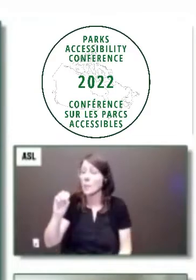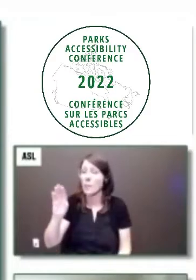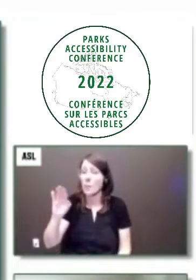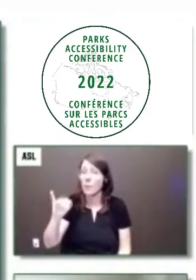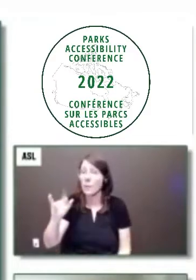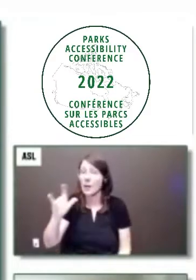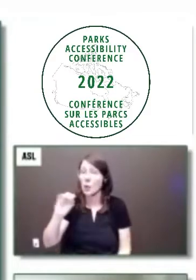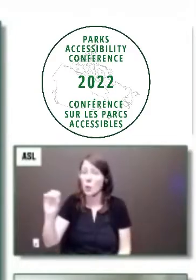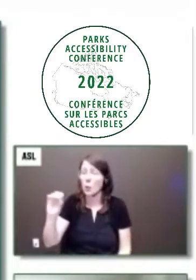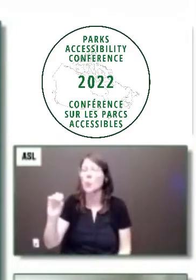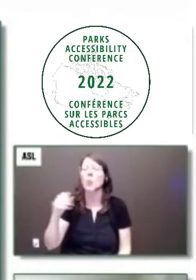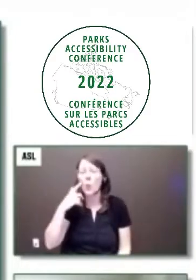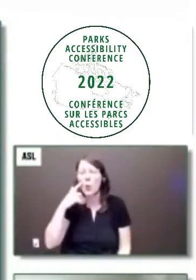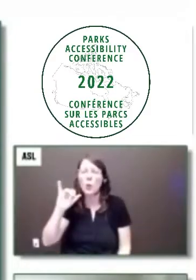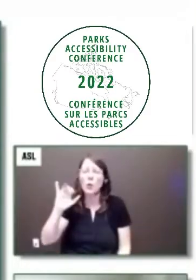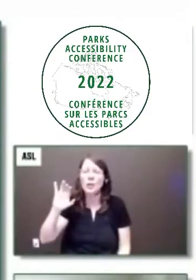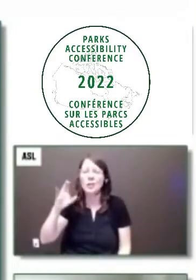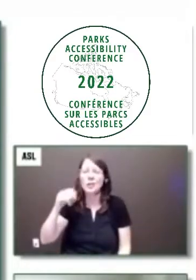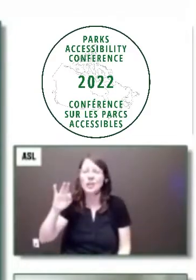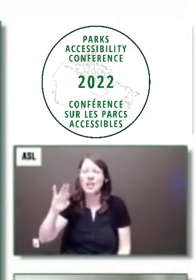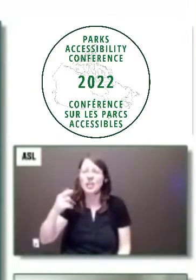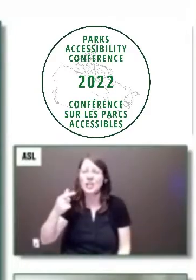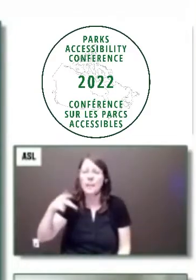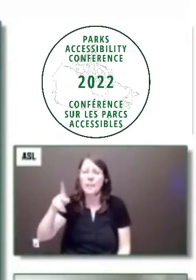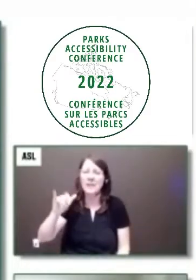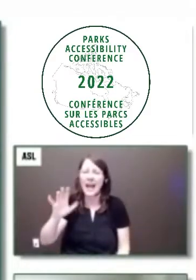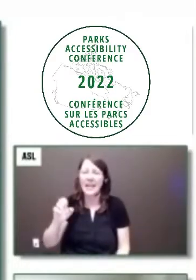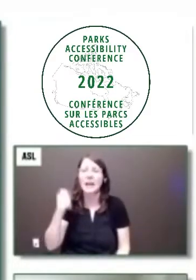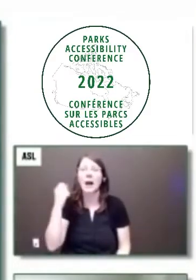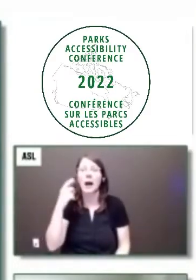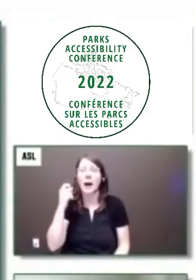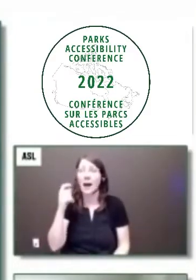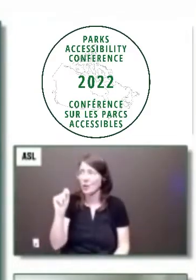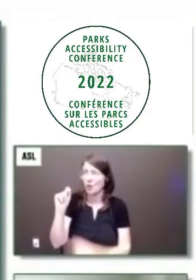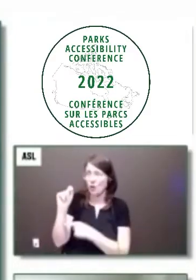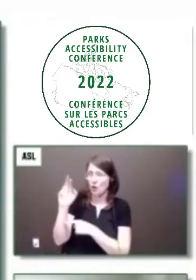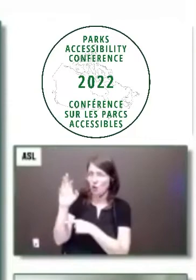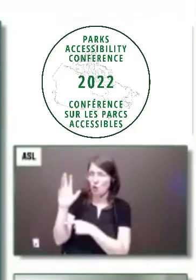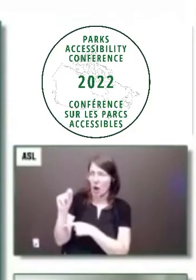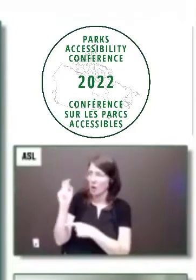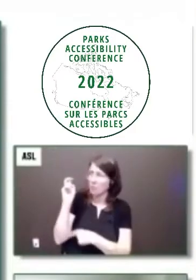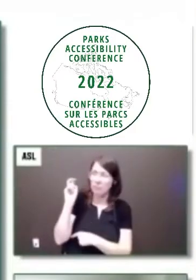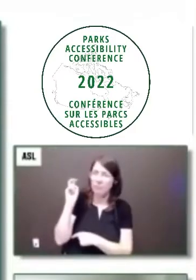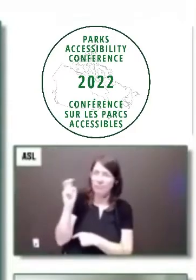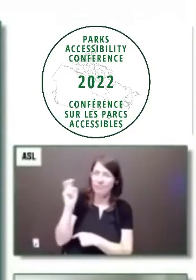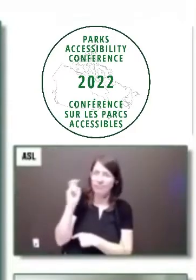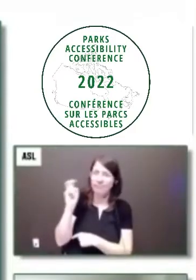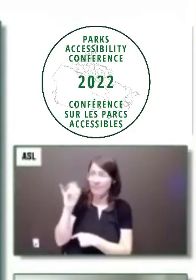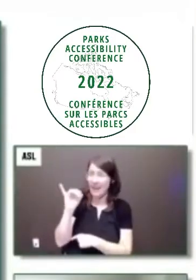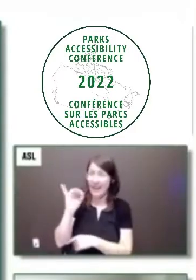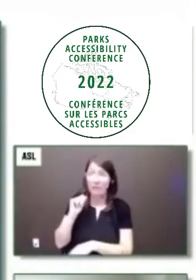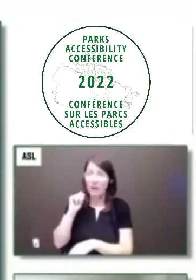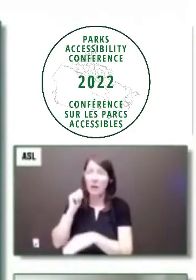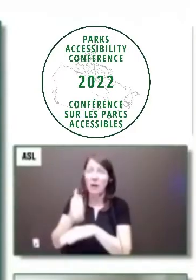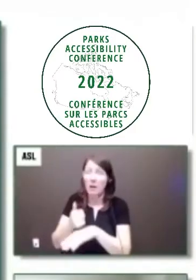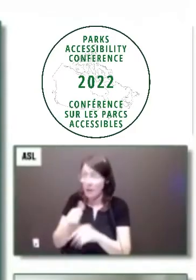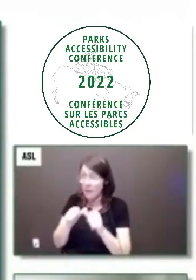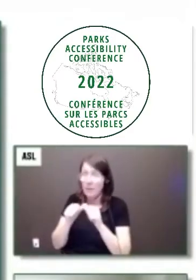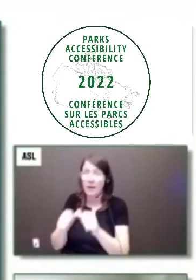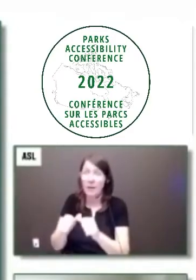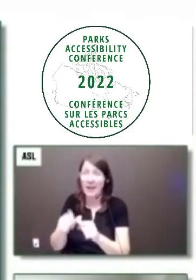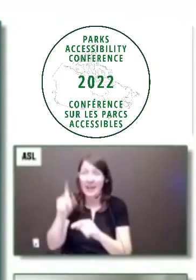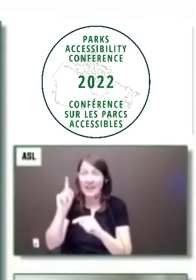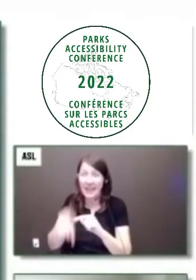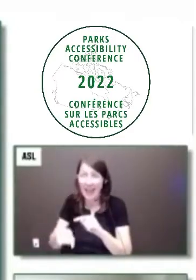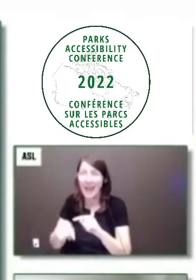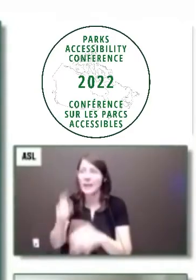fitted inside a truck. These washrooms can be taken to events or other areas where it can be difficult to build, like parks. There is yet